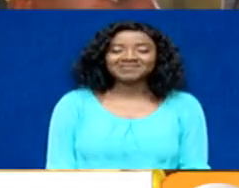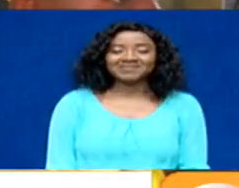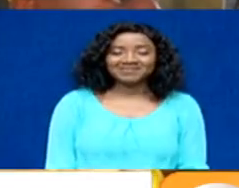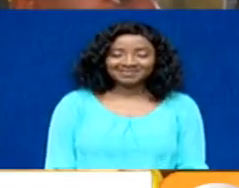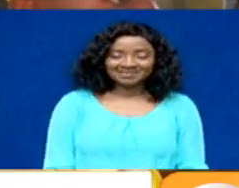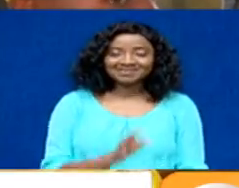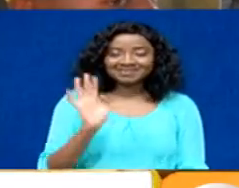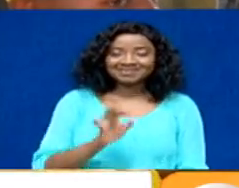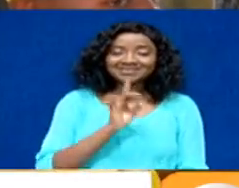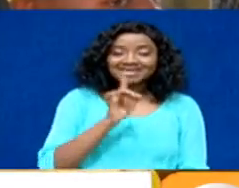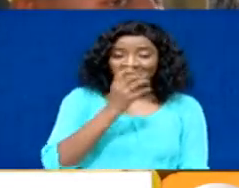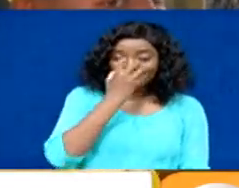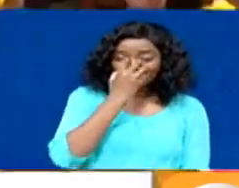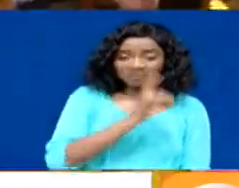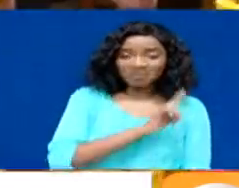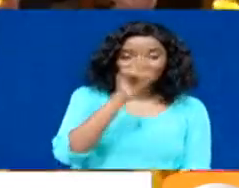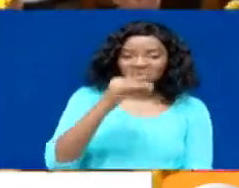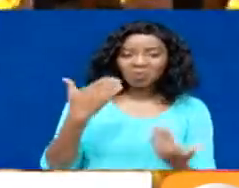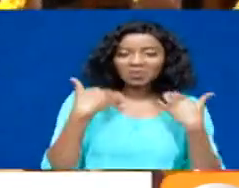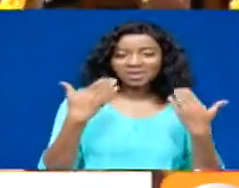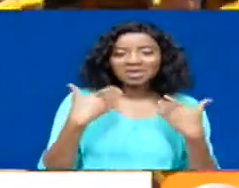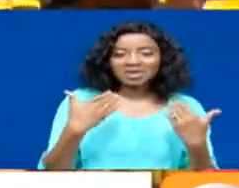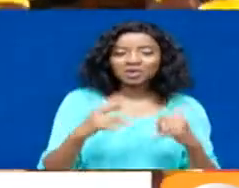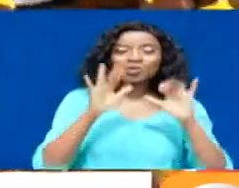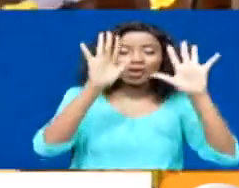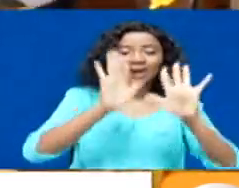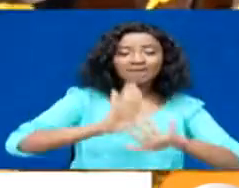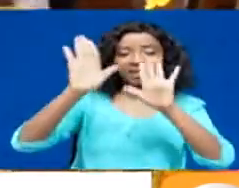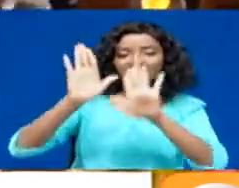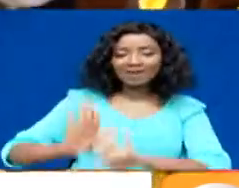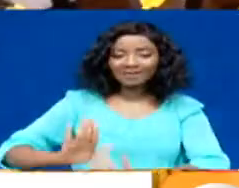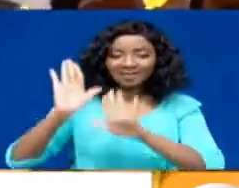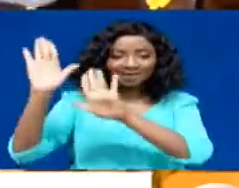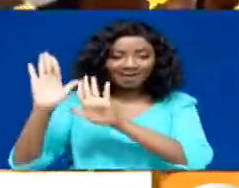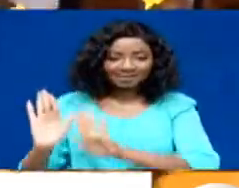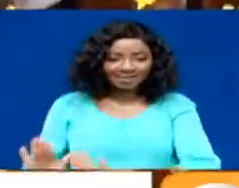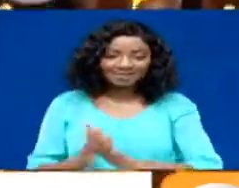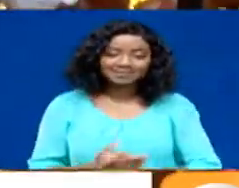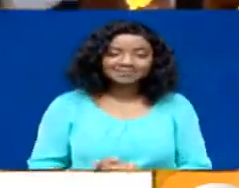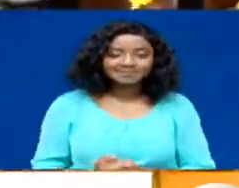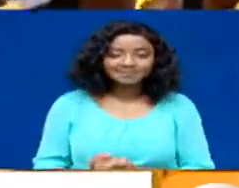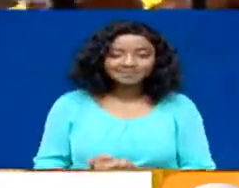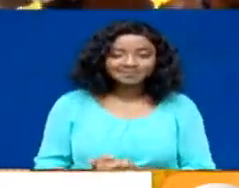Deputy President William Ruto embarked on his Meru region campaigns.